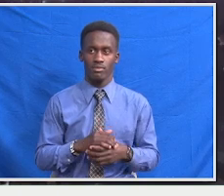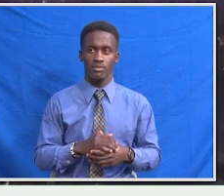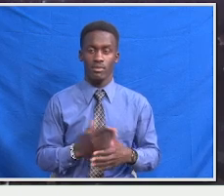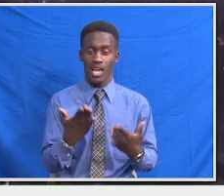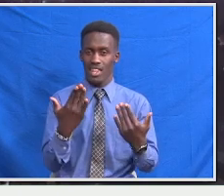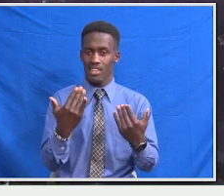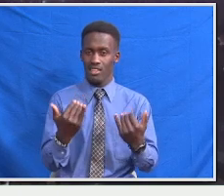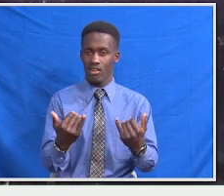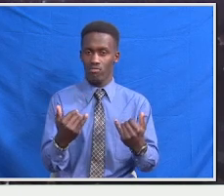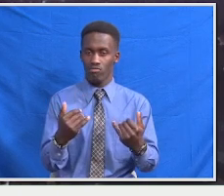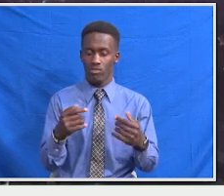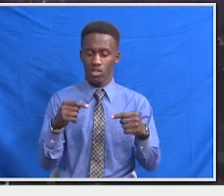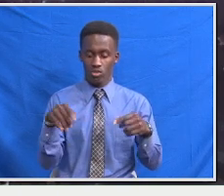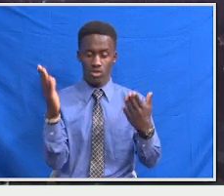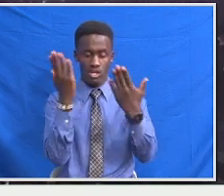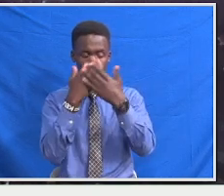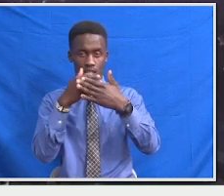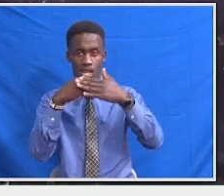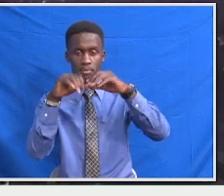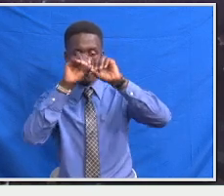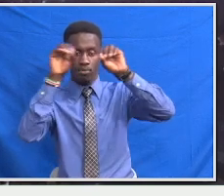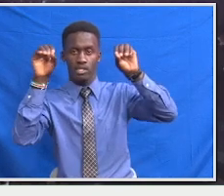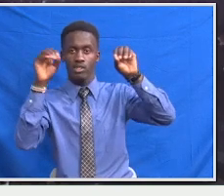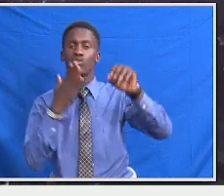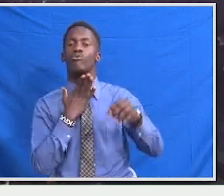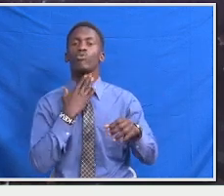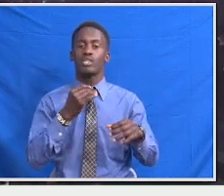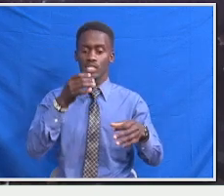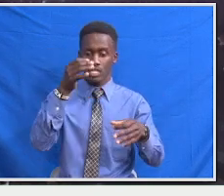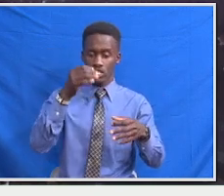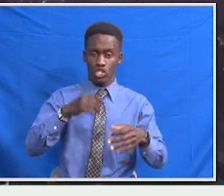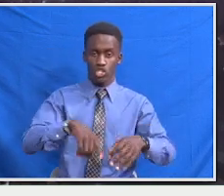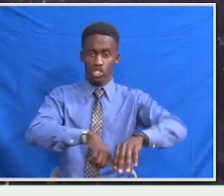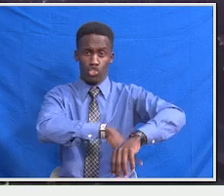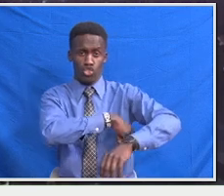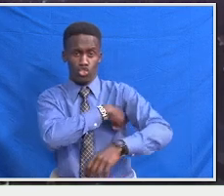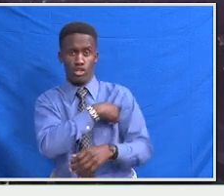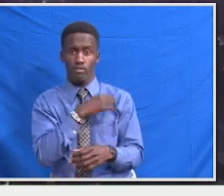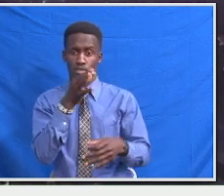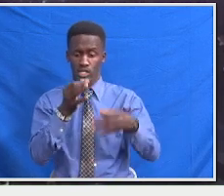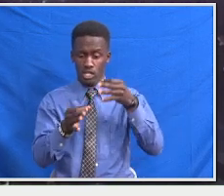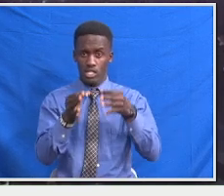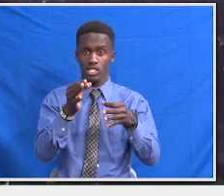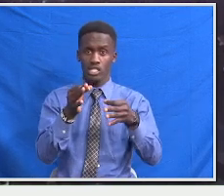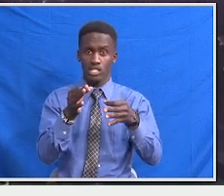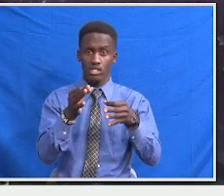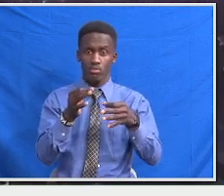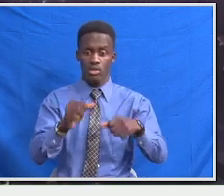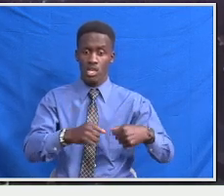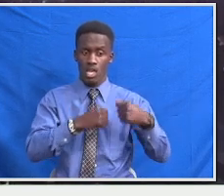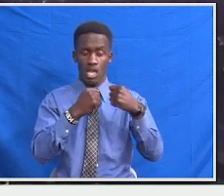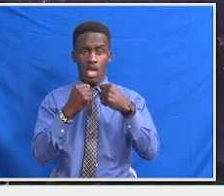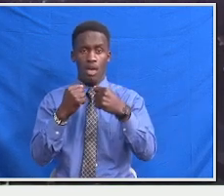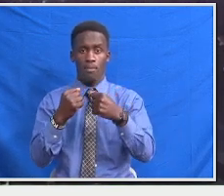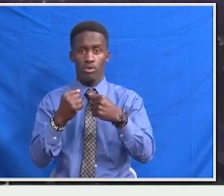Now, folks, tonight the Deputy President wants the Chief Justice, Martha Koome, to be able to